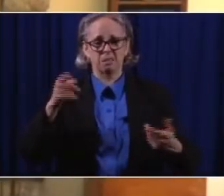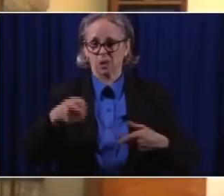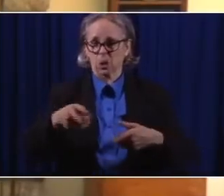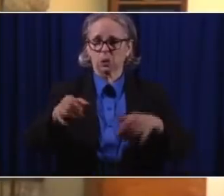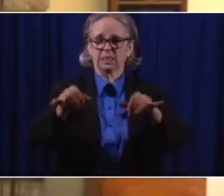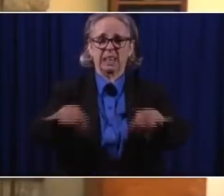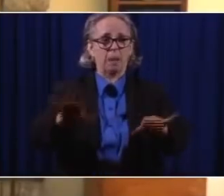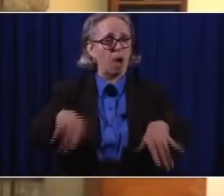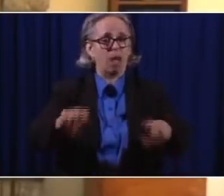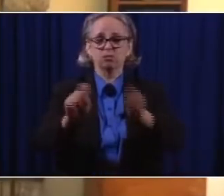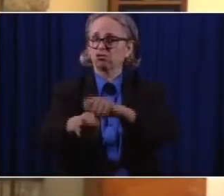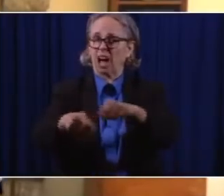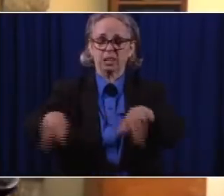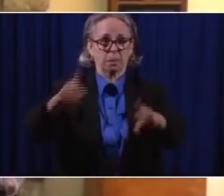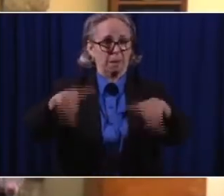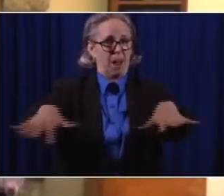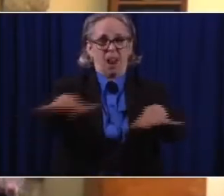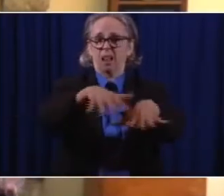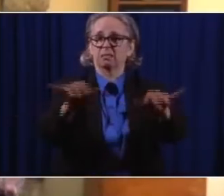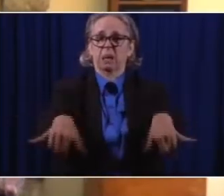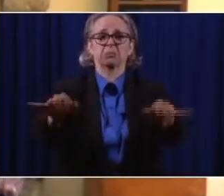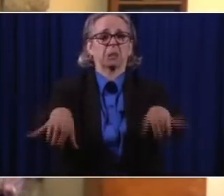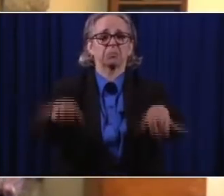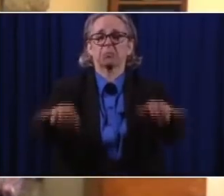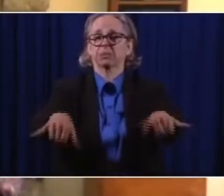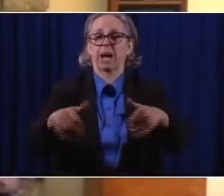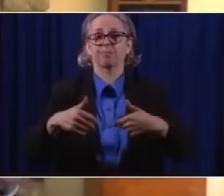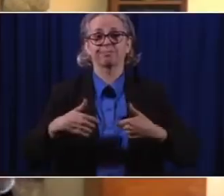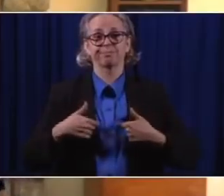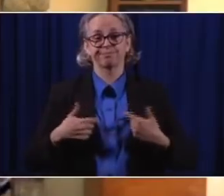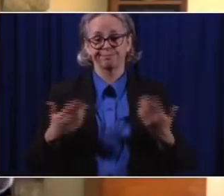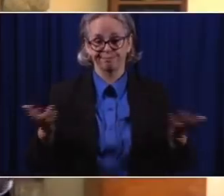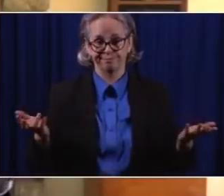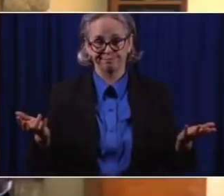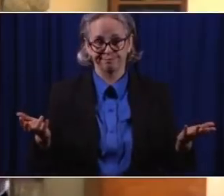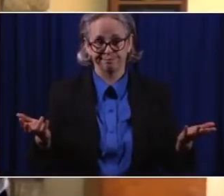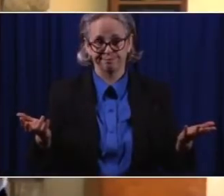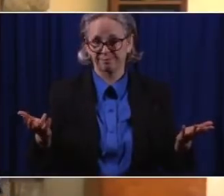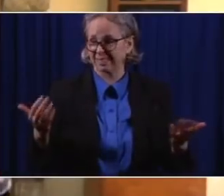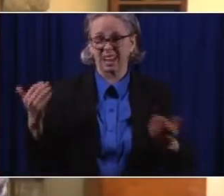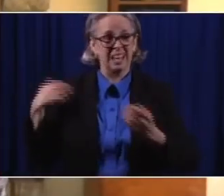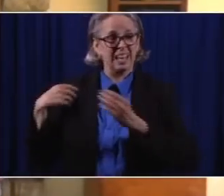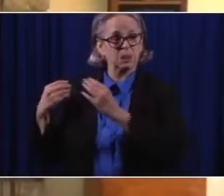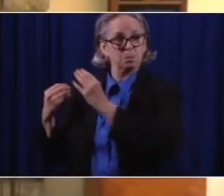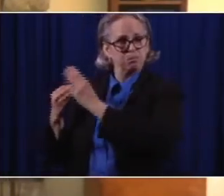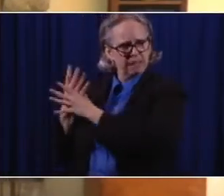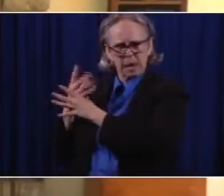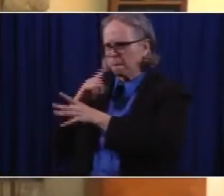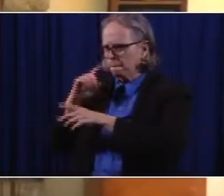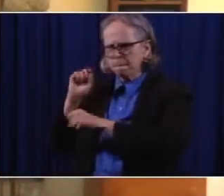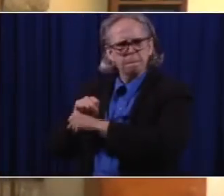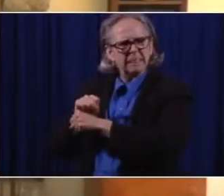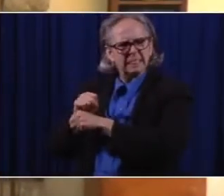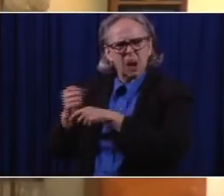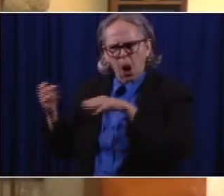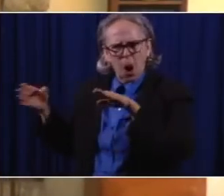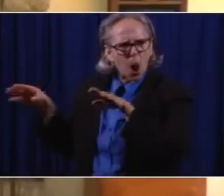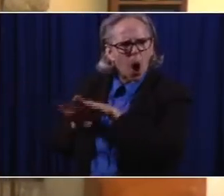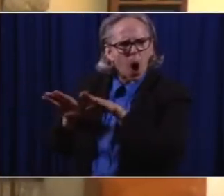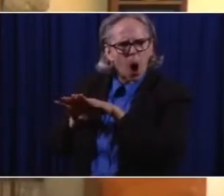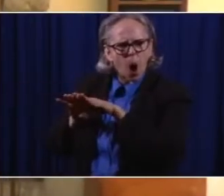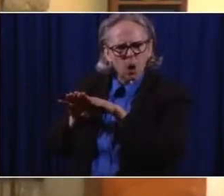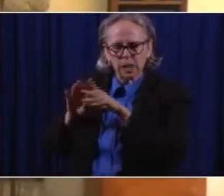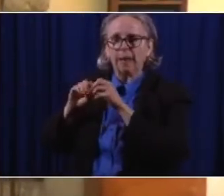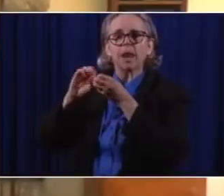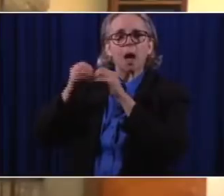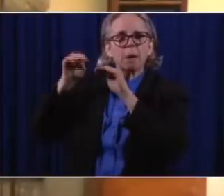the spring, things were shut down. We flattened the curve, we got back up, we opened things up, we moved forward. In